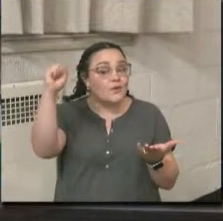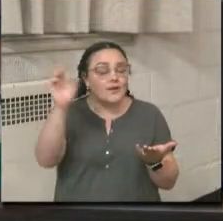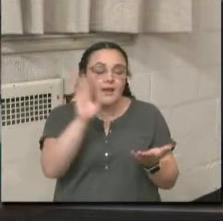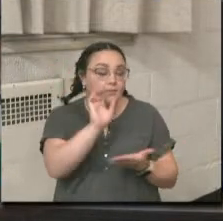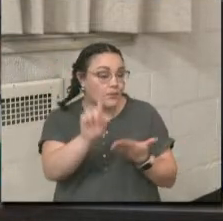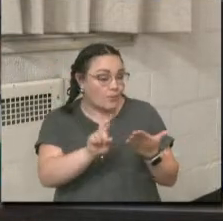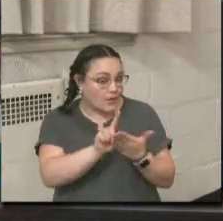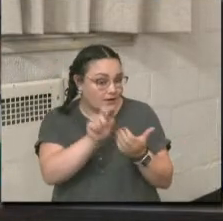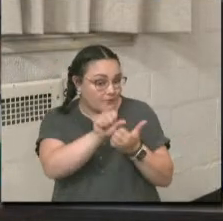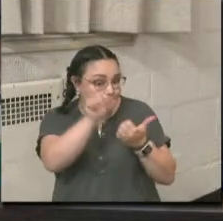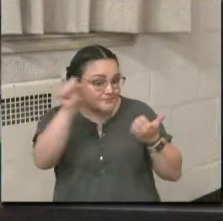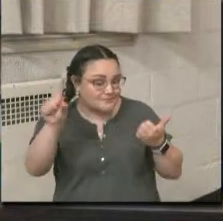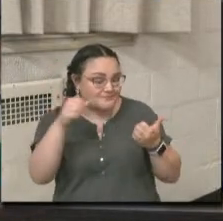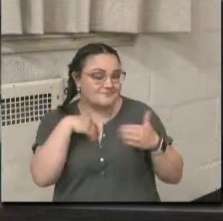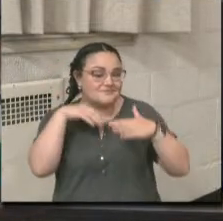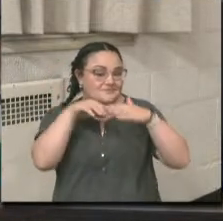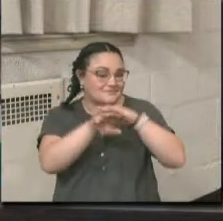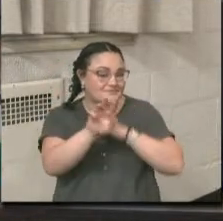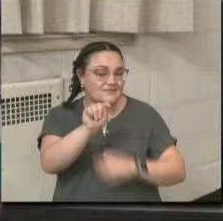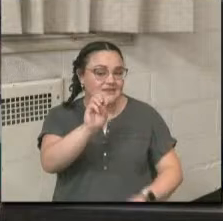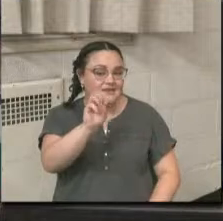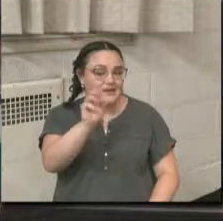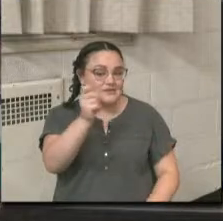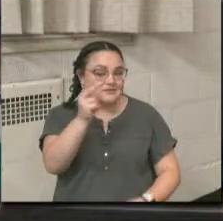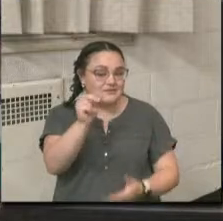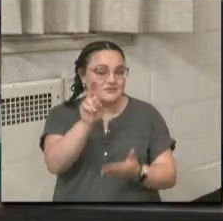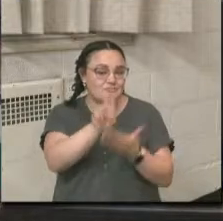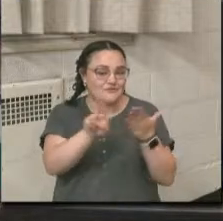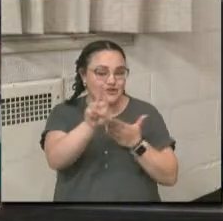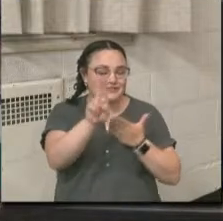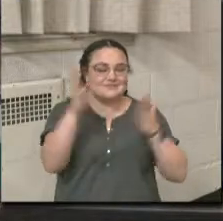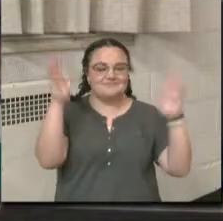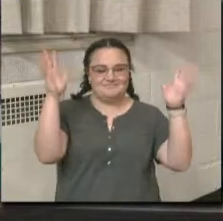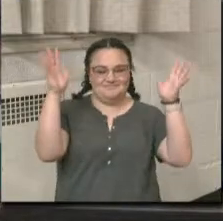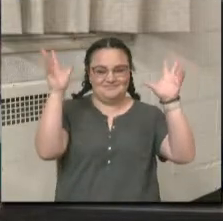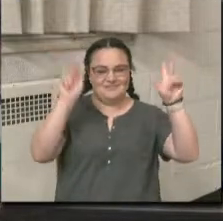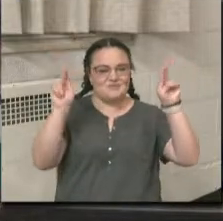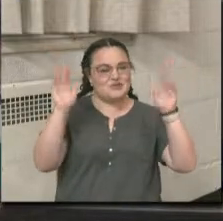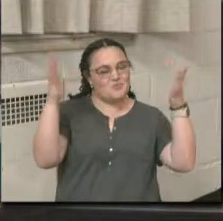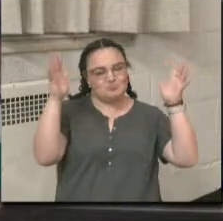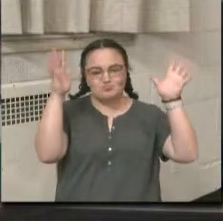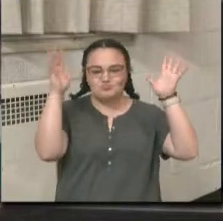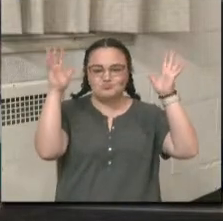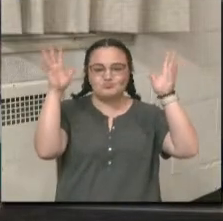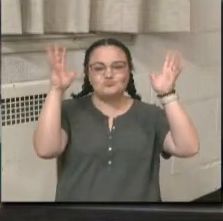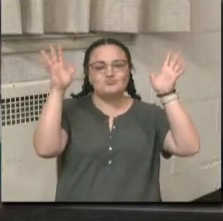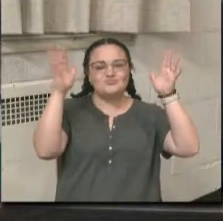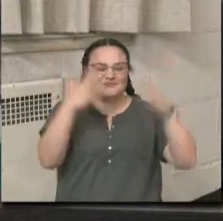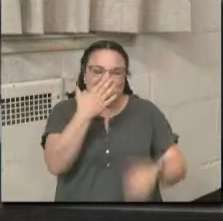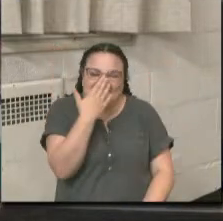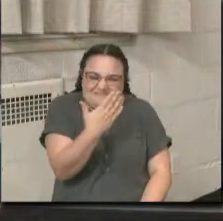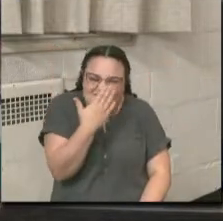hour away, I'm going to Towson University. I'll be made. Thank you.